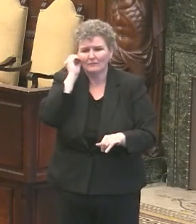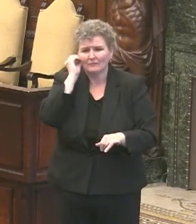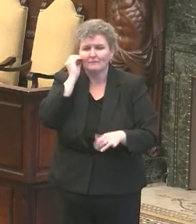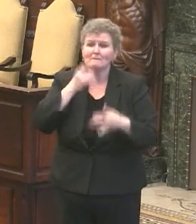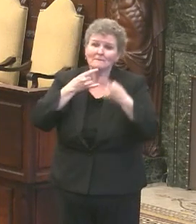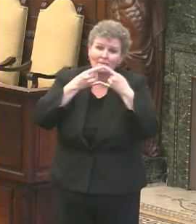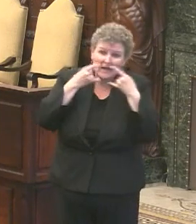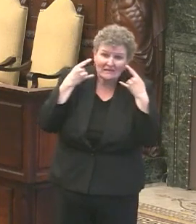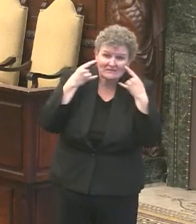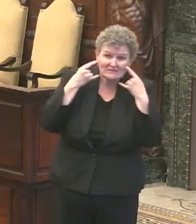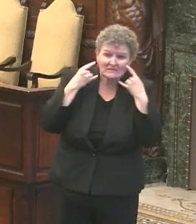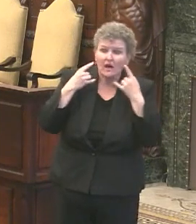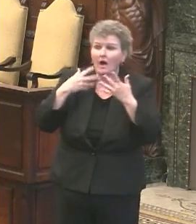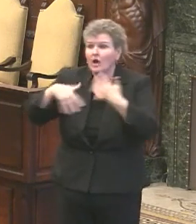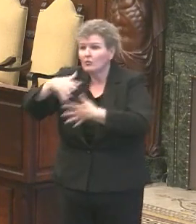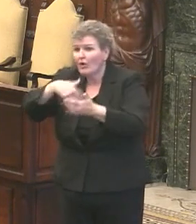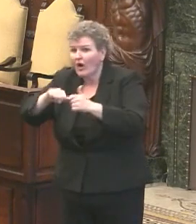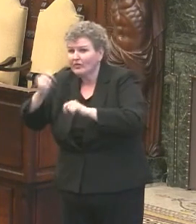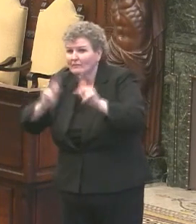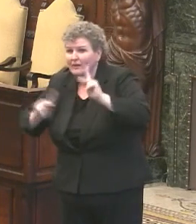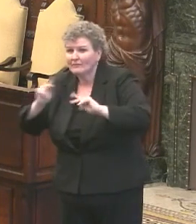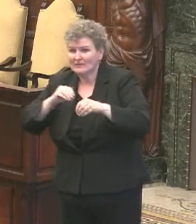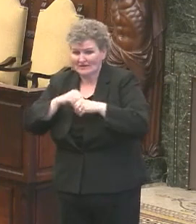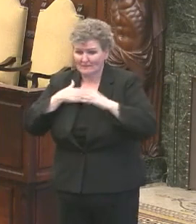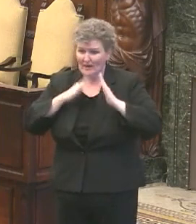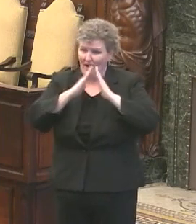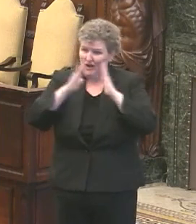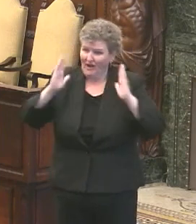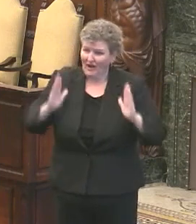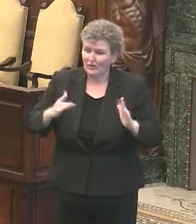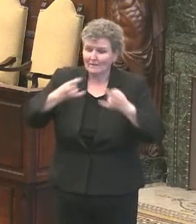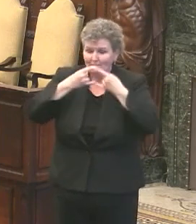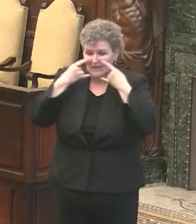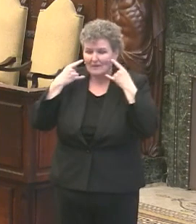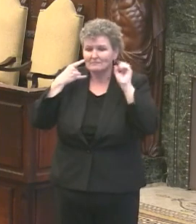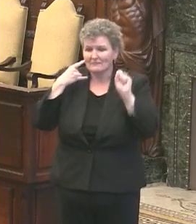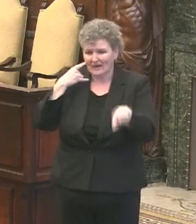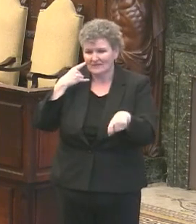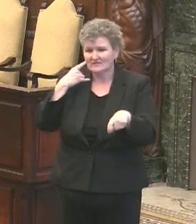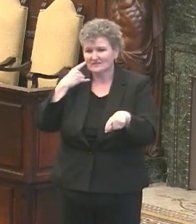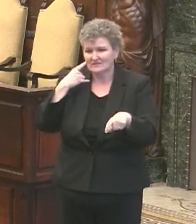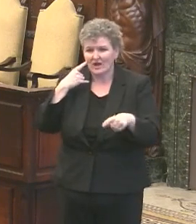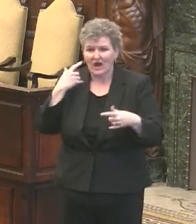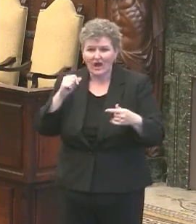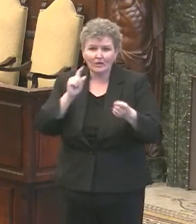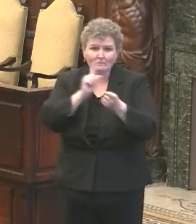around anyone who's not your household member. First, you should assume that